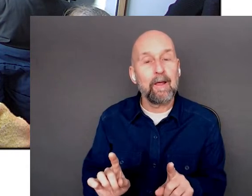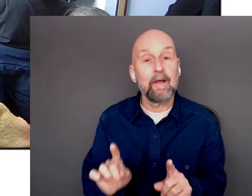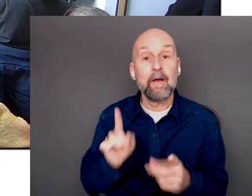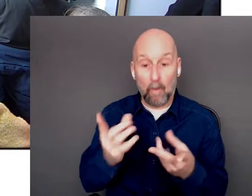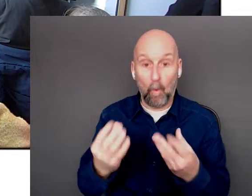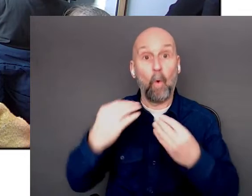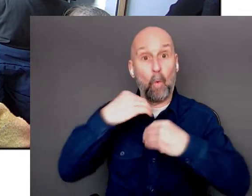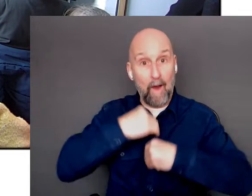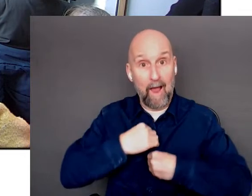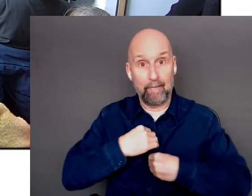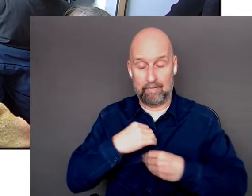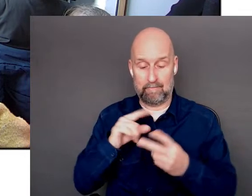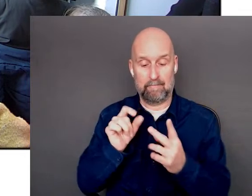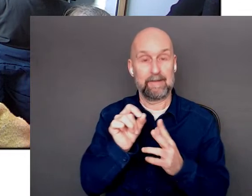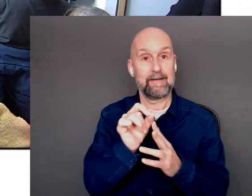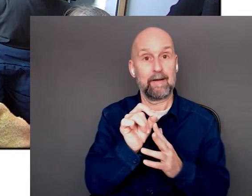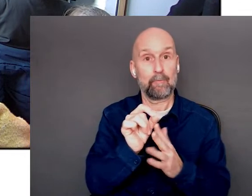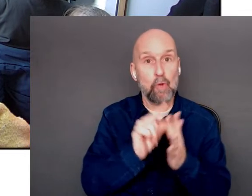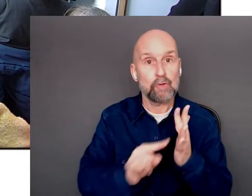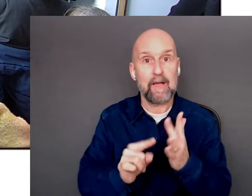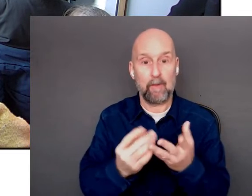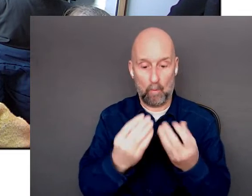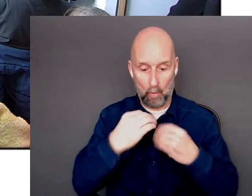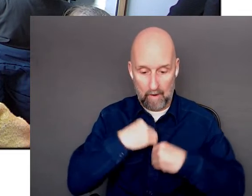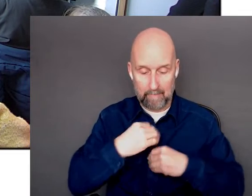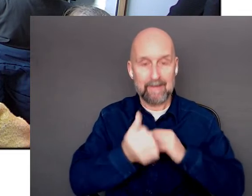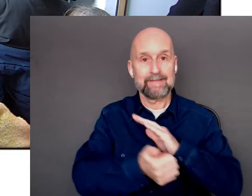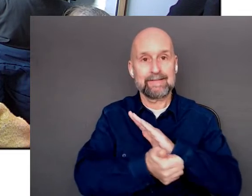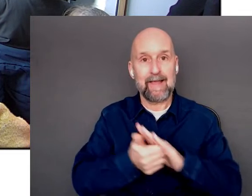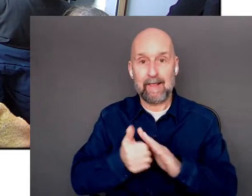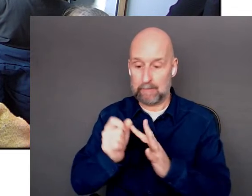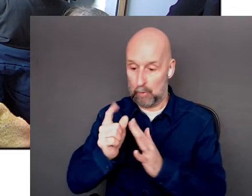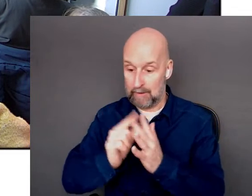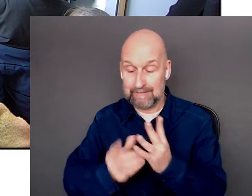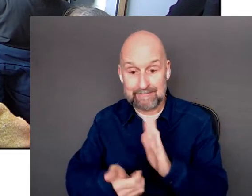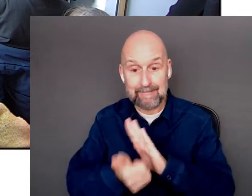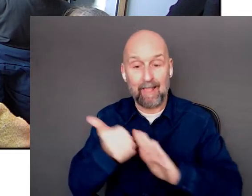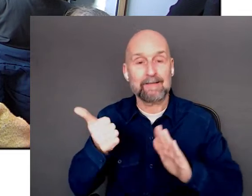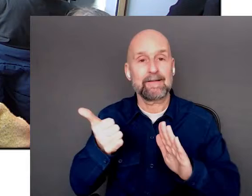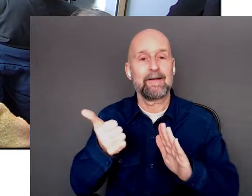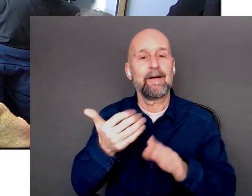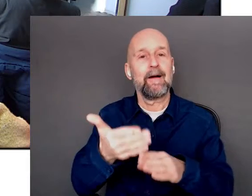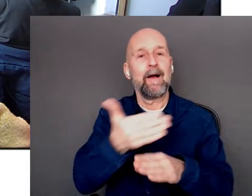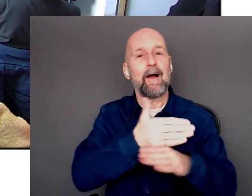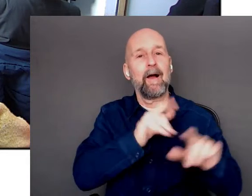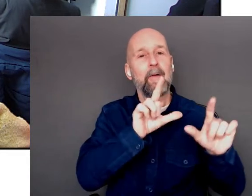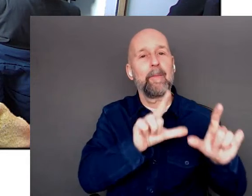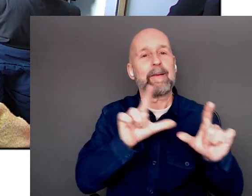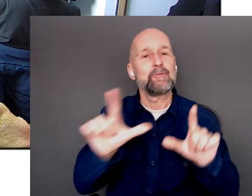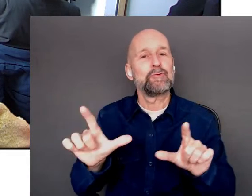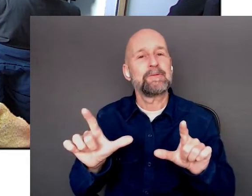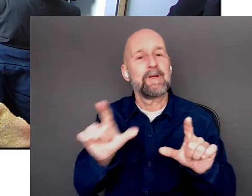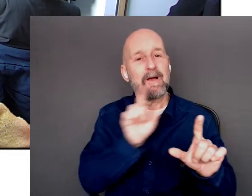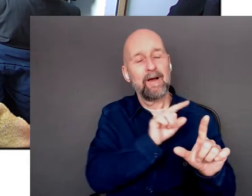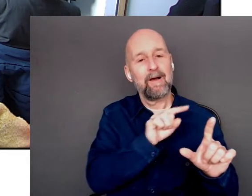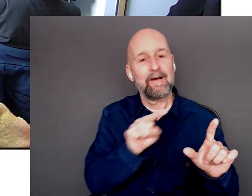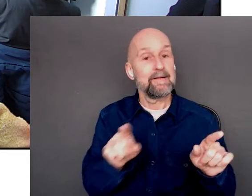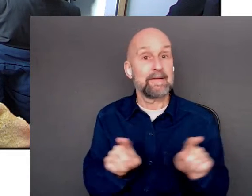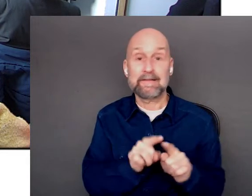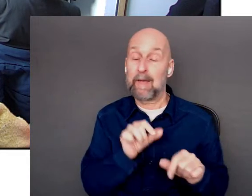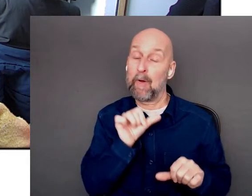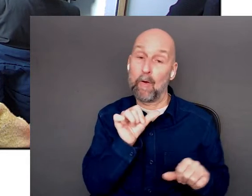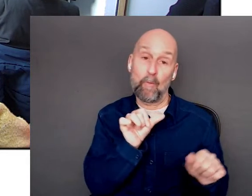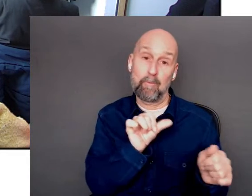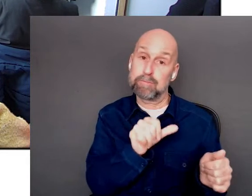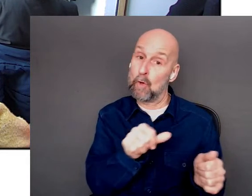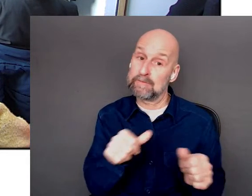becomes skills, then becomes what we do today. And like if you've seen the pictures from earlier at the beginning of the talk, it's the same process. It's like, oh, let's